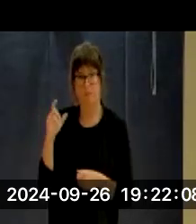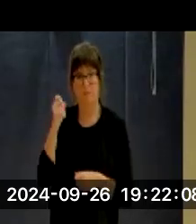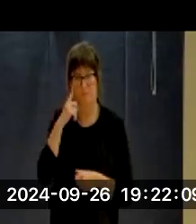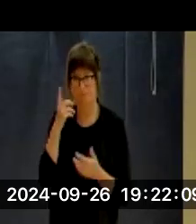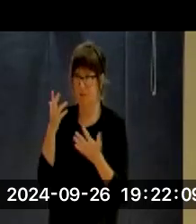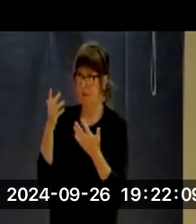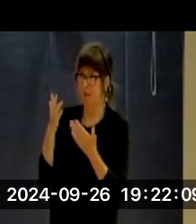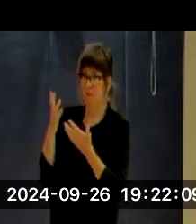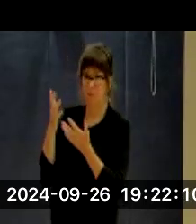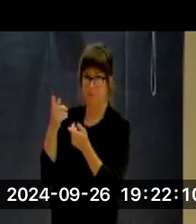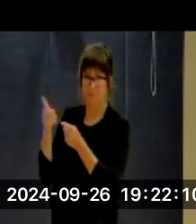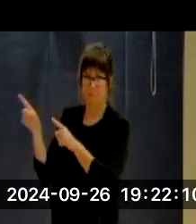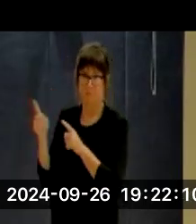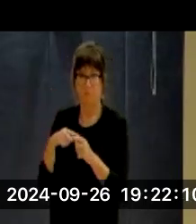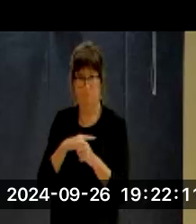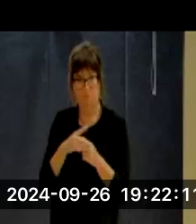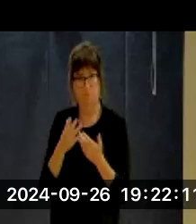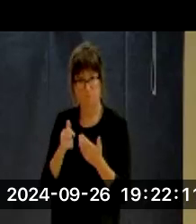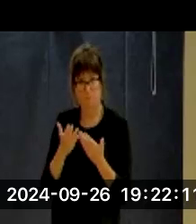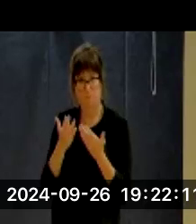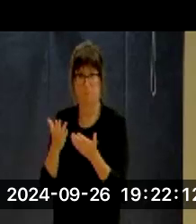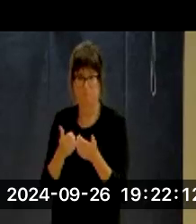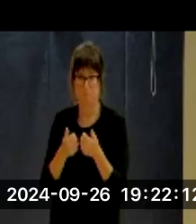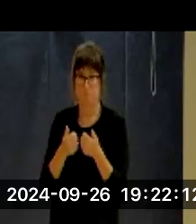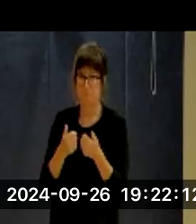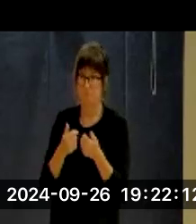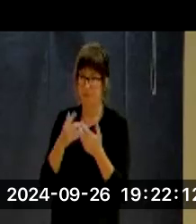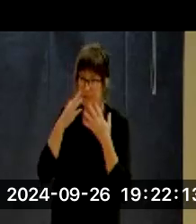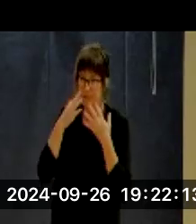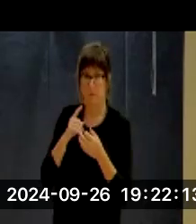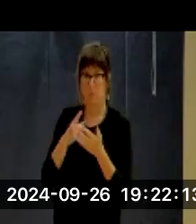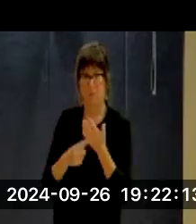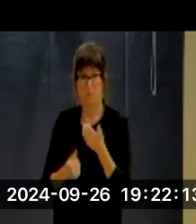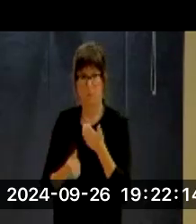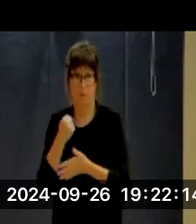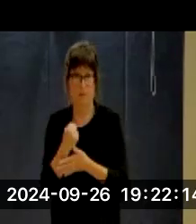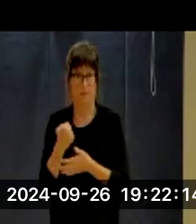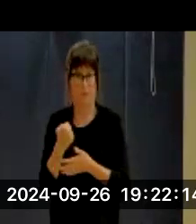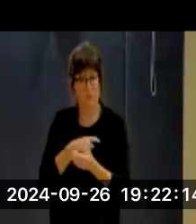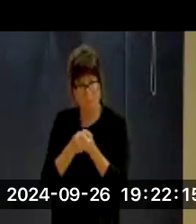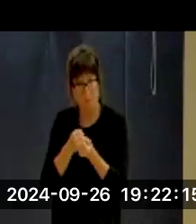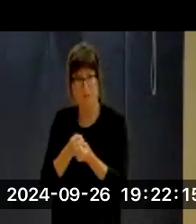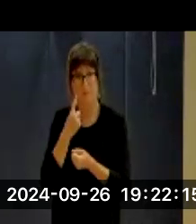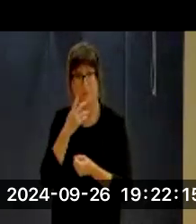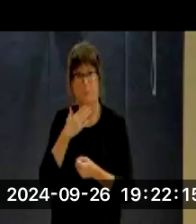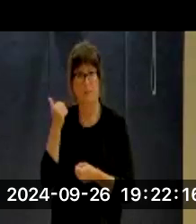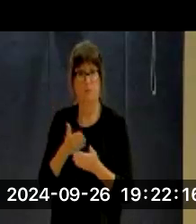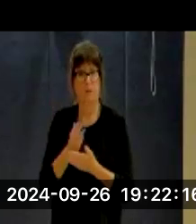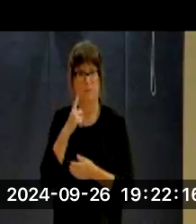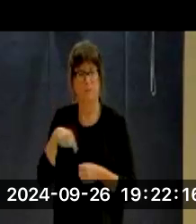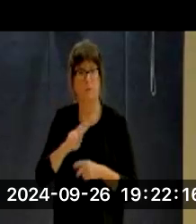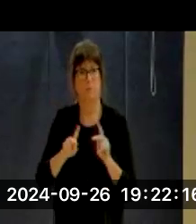and beyond. We are big proponents of better rights for these people in